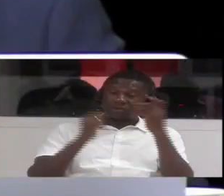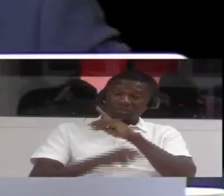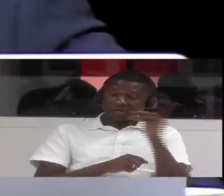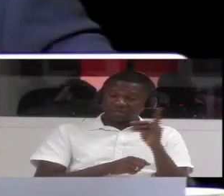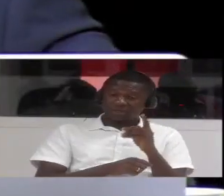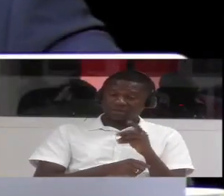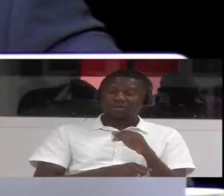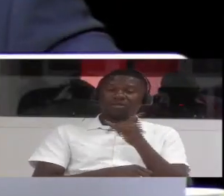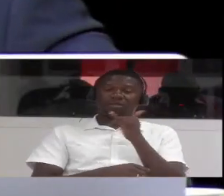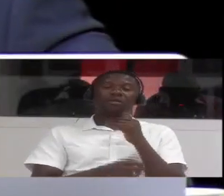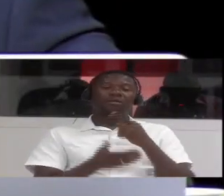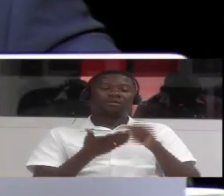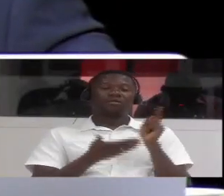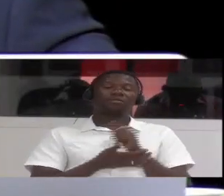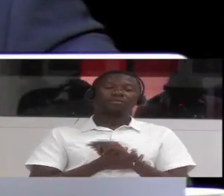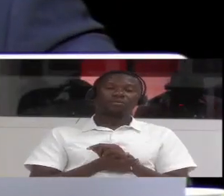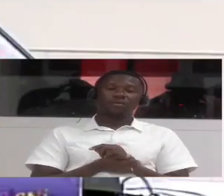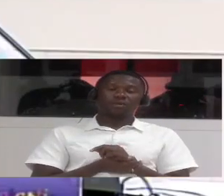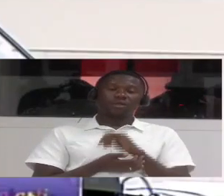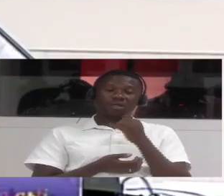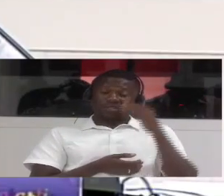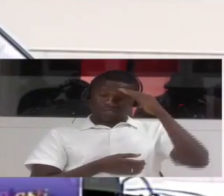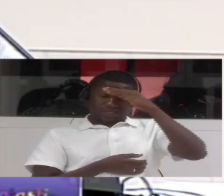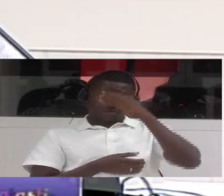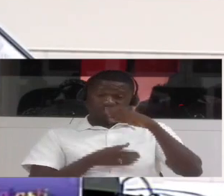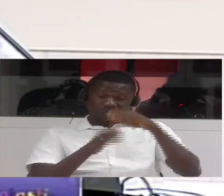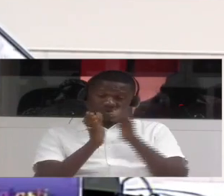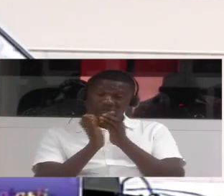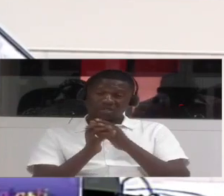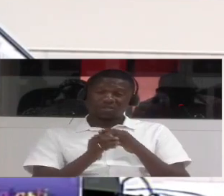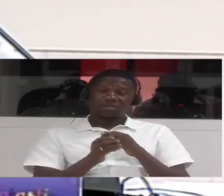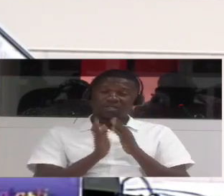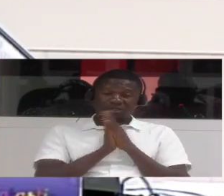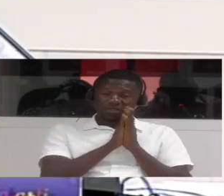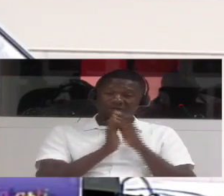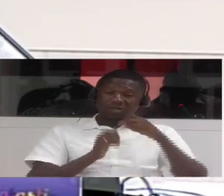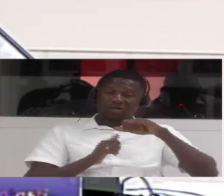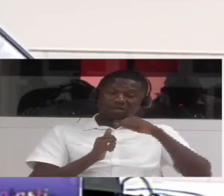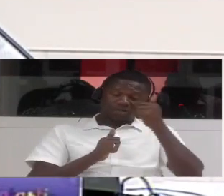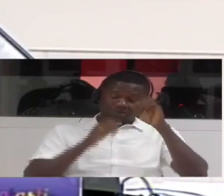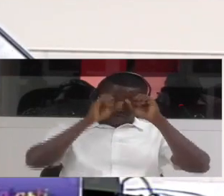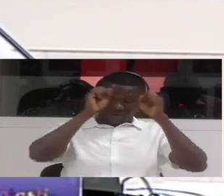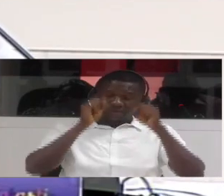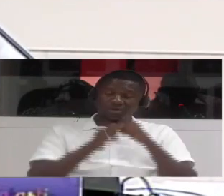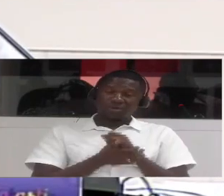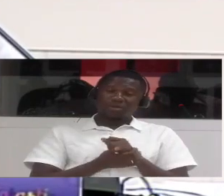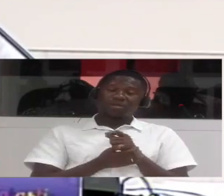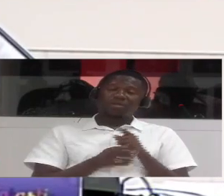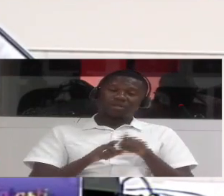well. Yeah. So the criminal code has sedition also. And it has a number